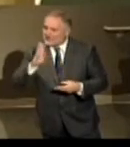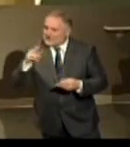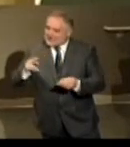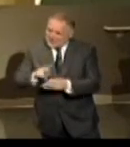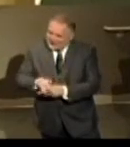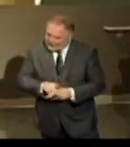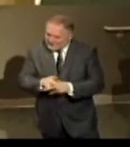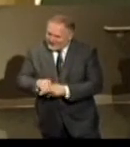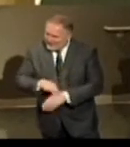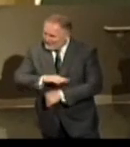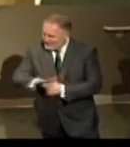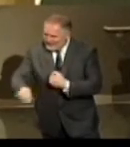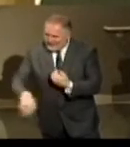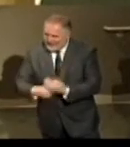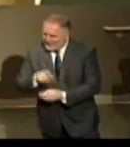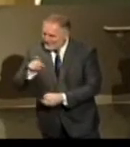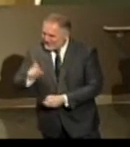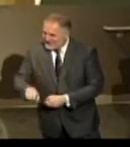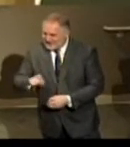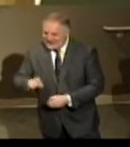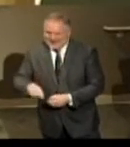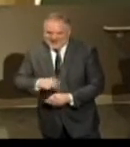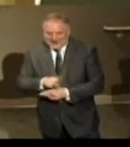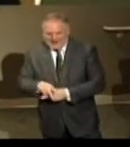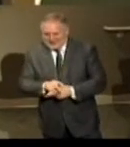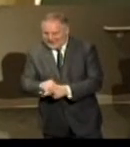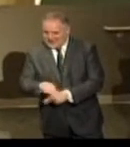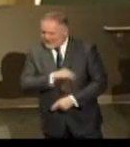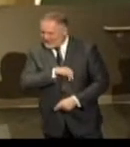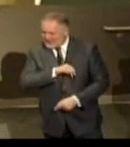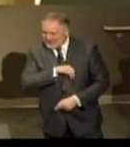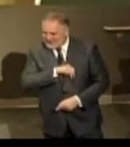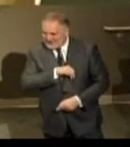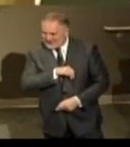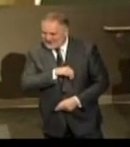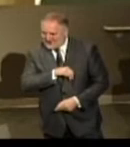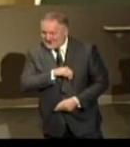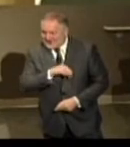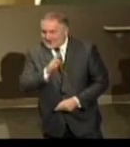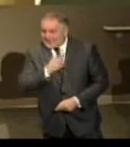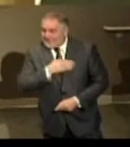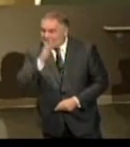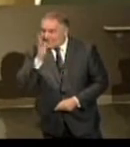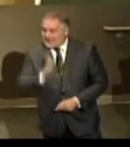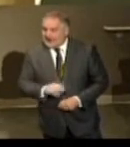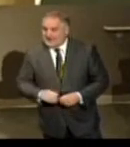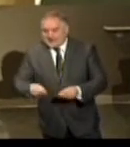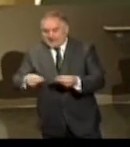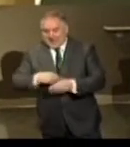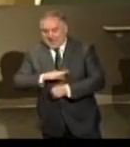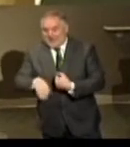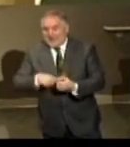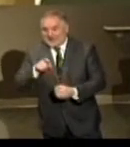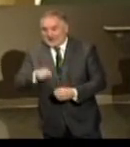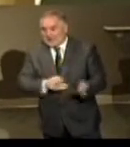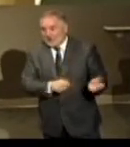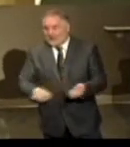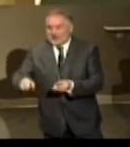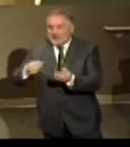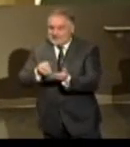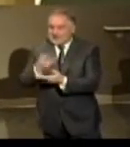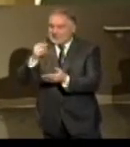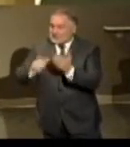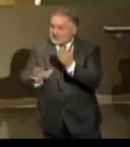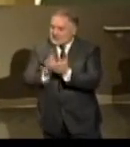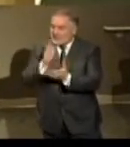care of our supporting all these missionaries? Is God going to take care of us for paying everything we need? Can I tell you this? My God shall supply all my need according to his riches in